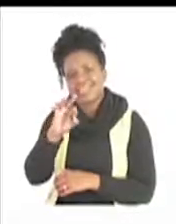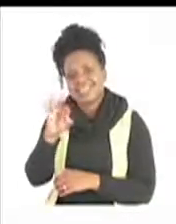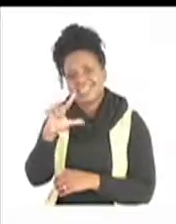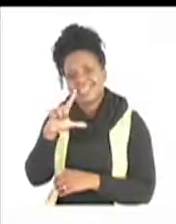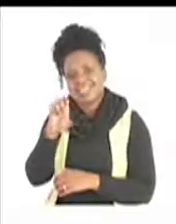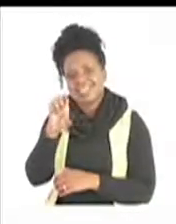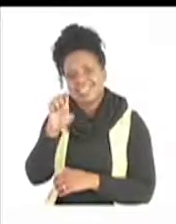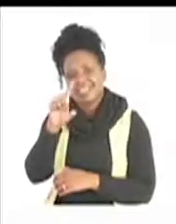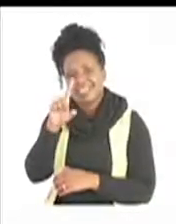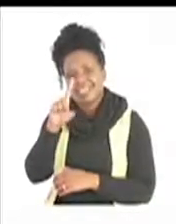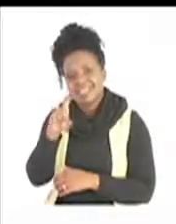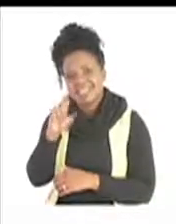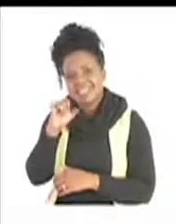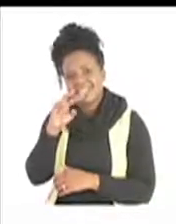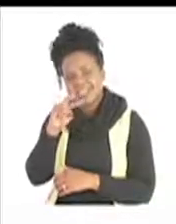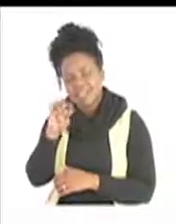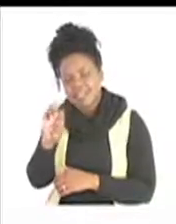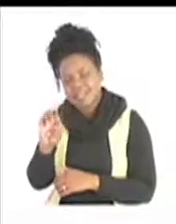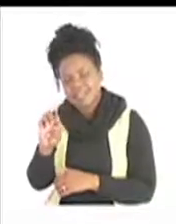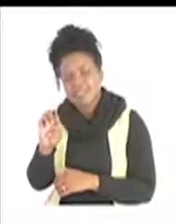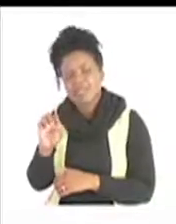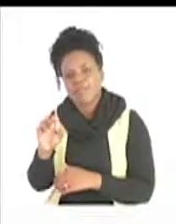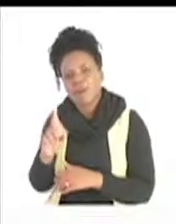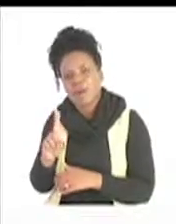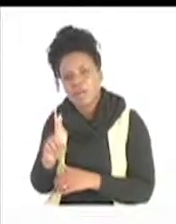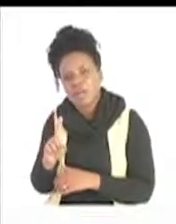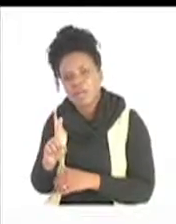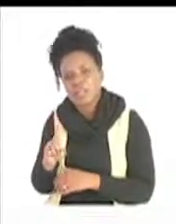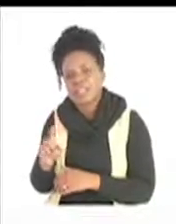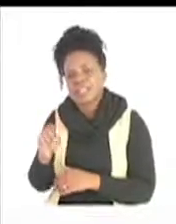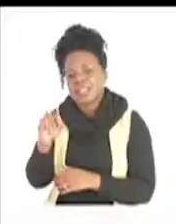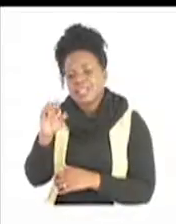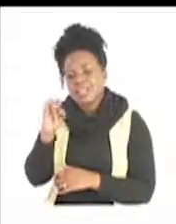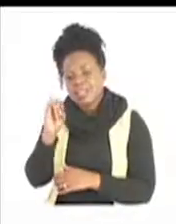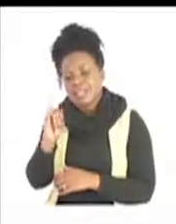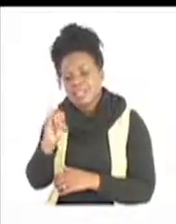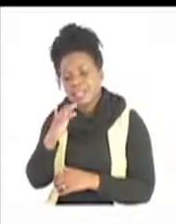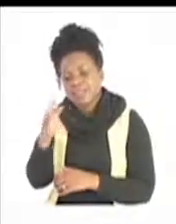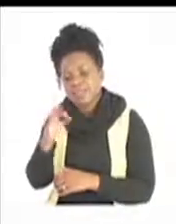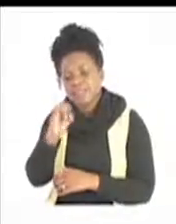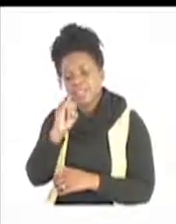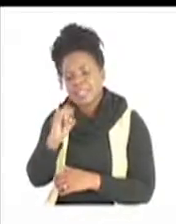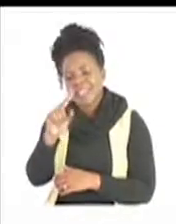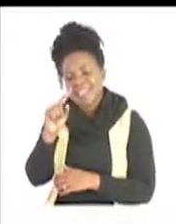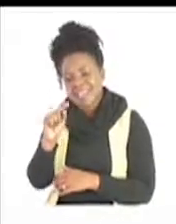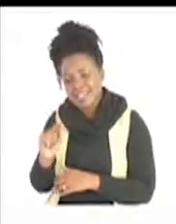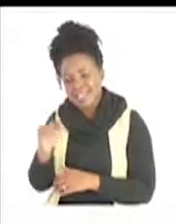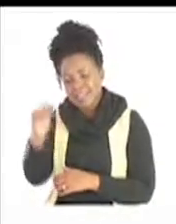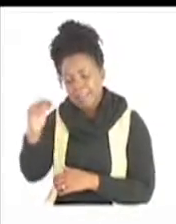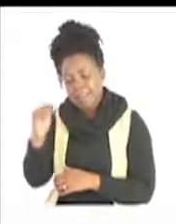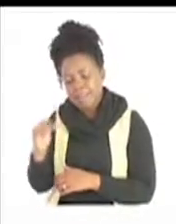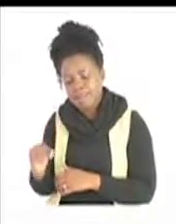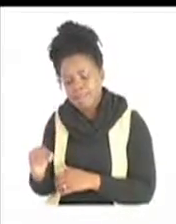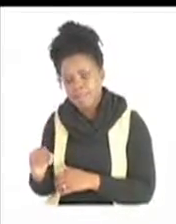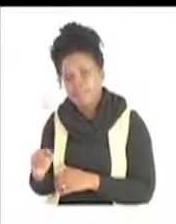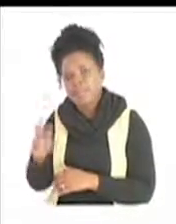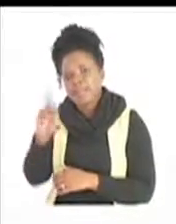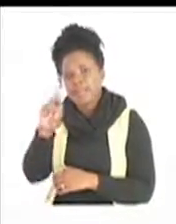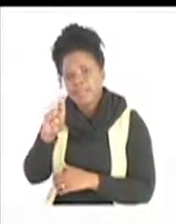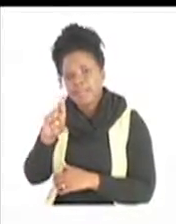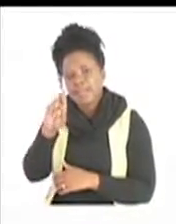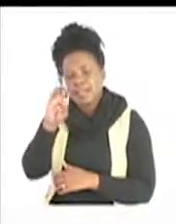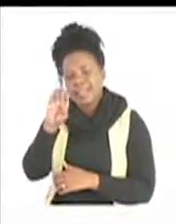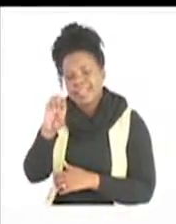you. Underneath it, you will have to write a reflexive pronoun that falls